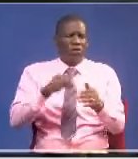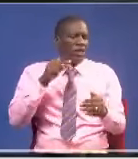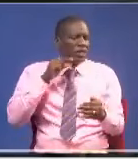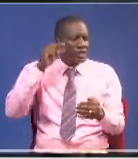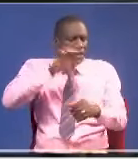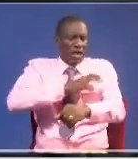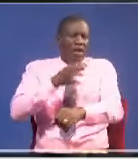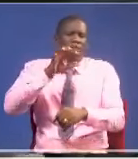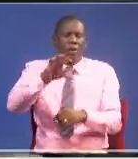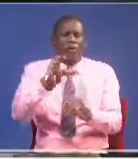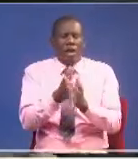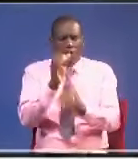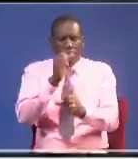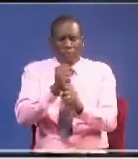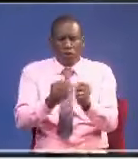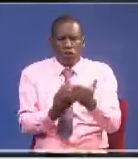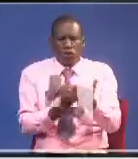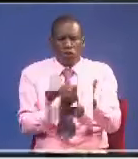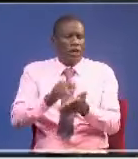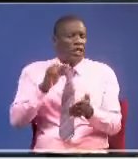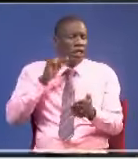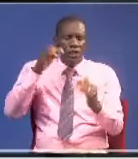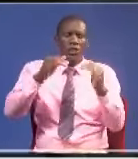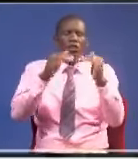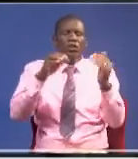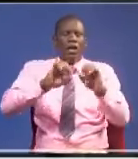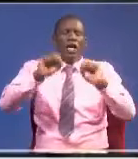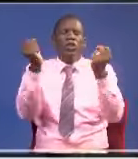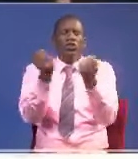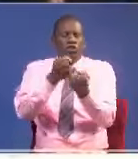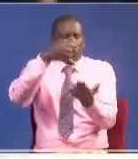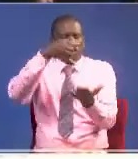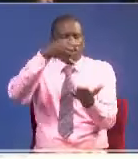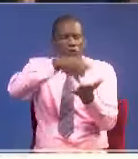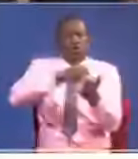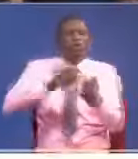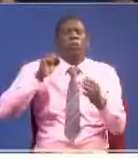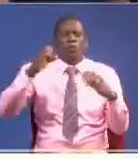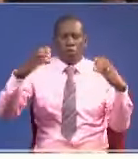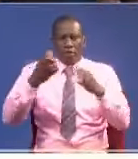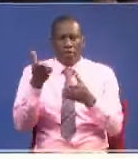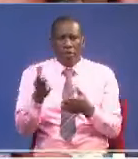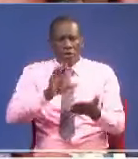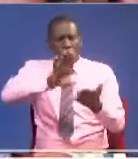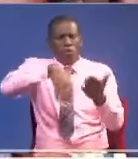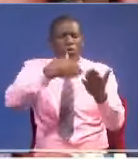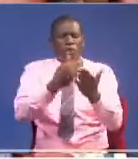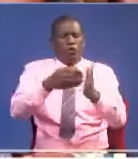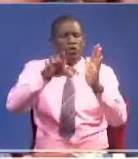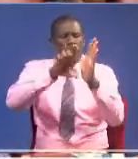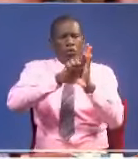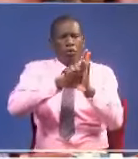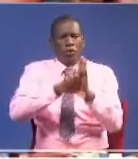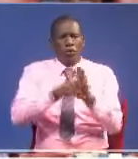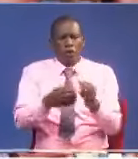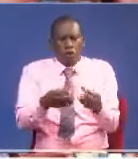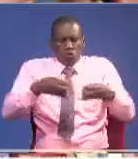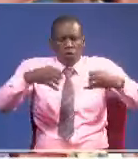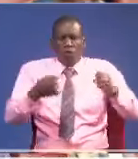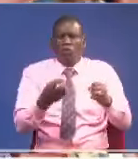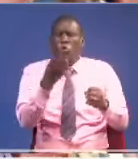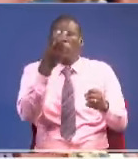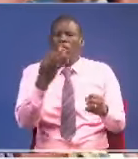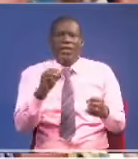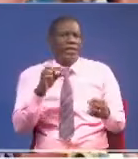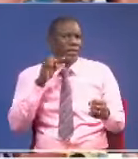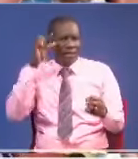gender empowerment and to make sure that gender equality and social inclusion in political parties is there. These proposed laws aim to implement the two-thirds gender